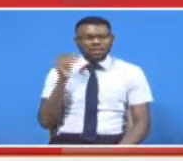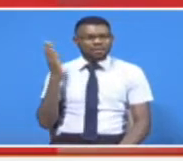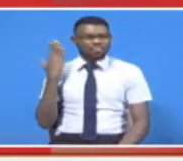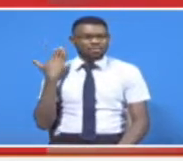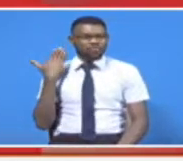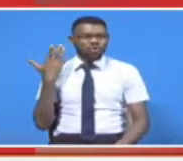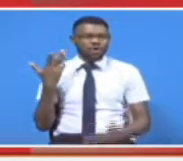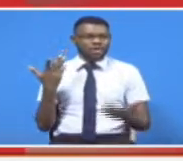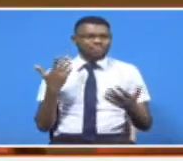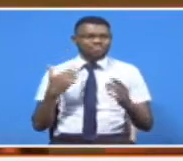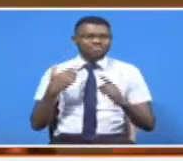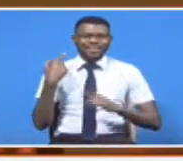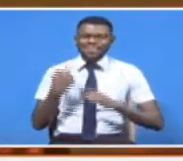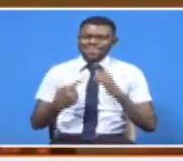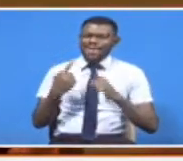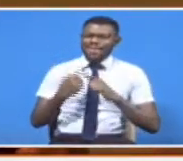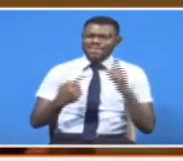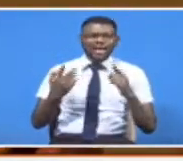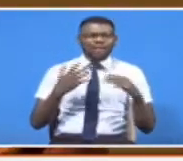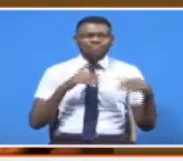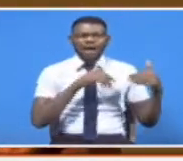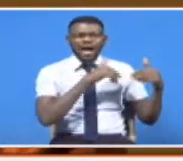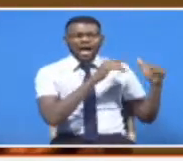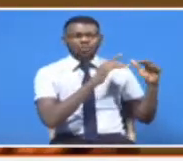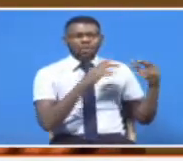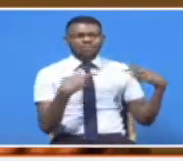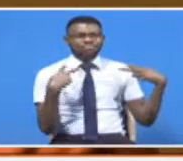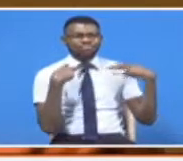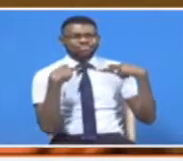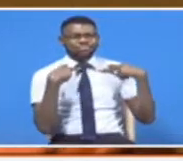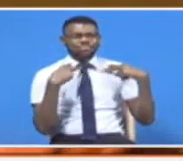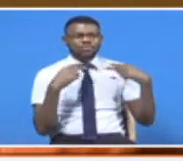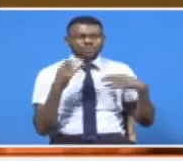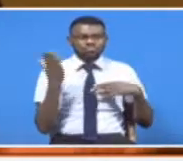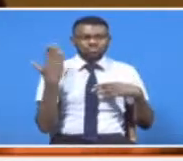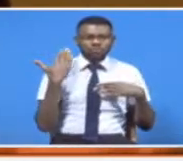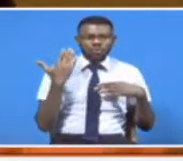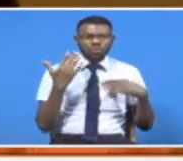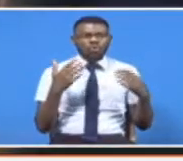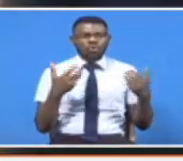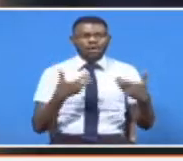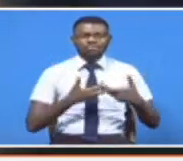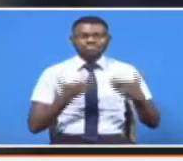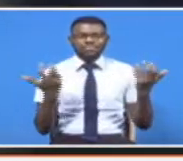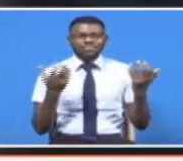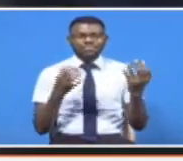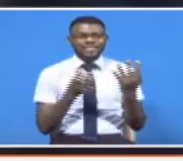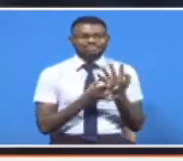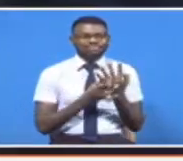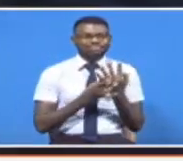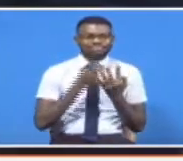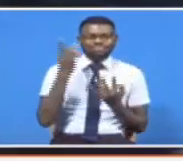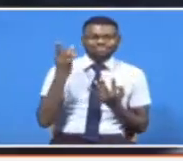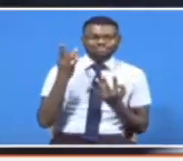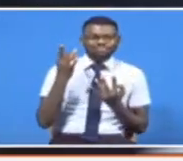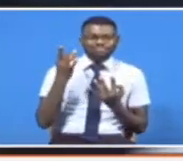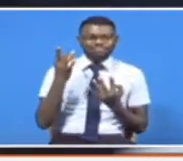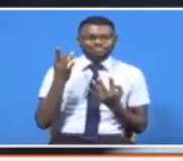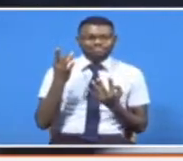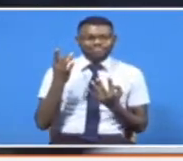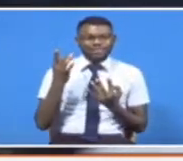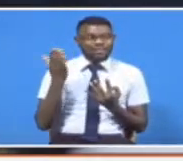it all after years of exile. He was described as sick, divorced, and alone. In an exclusive work shared with the